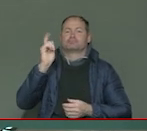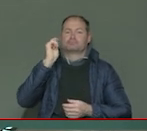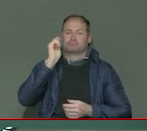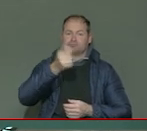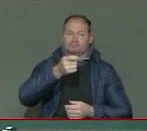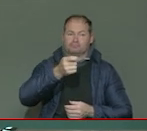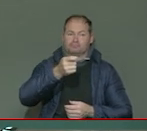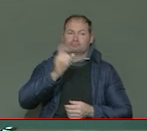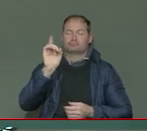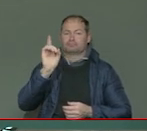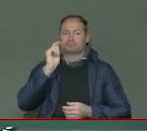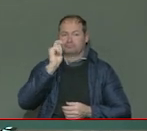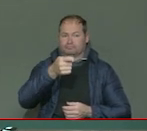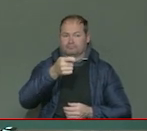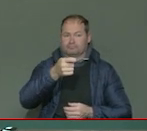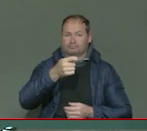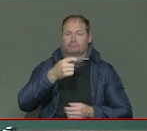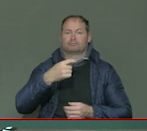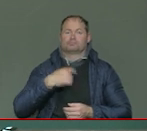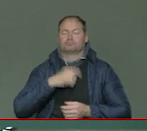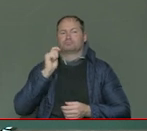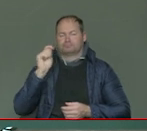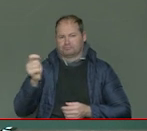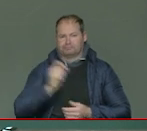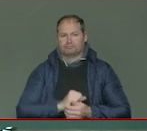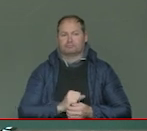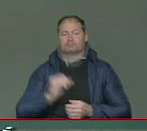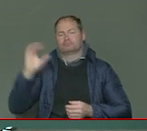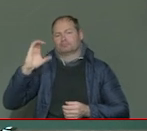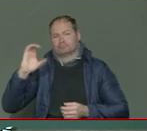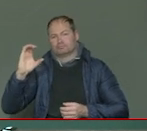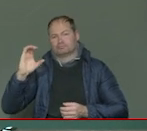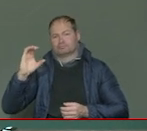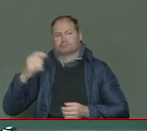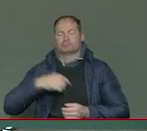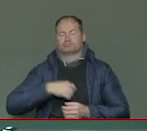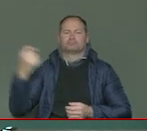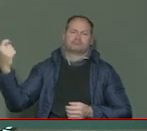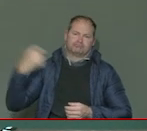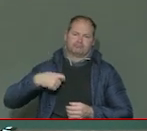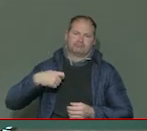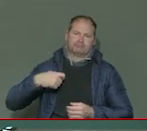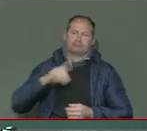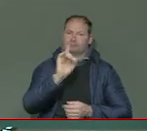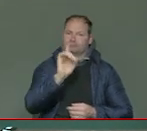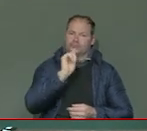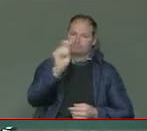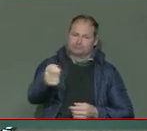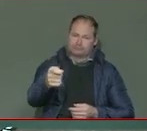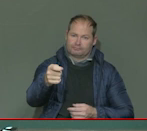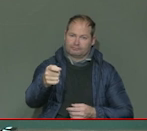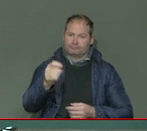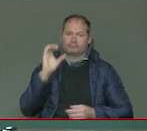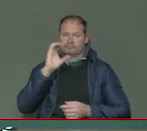if it's debited, you know you pay the interest. If it's credited, you know you receive. All right. So in this case, it was